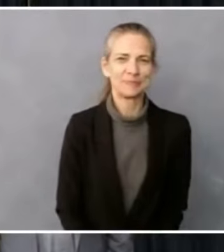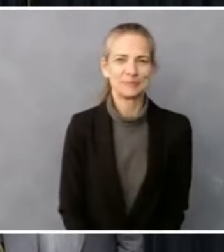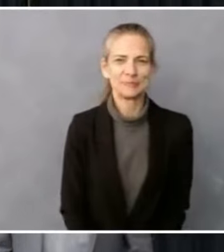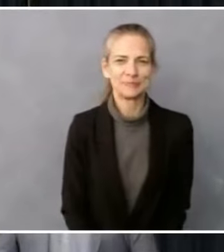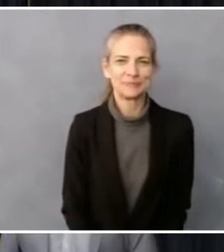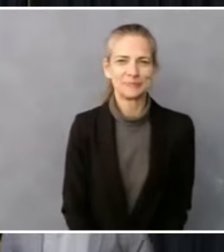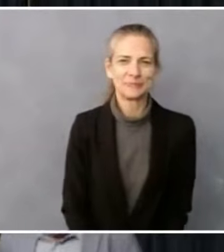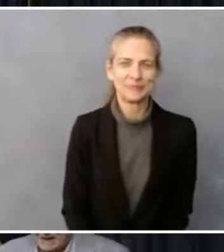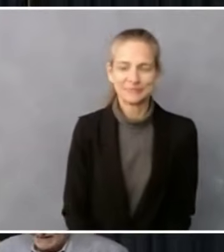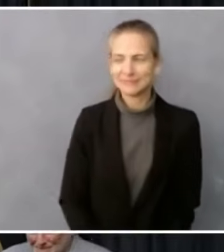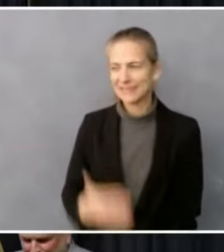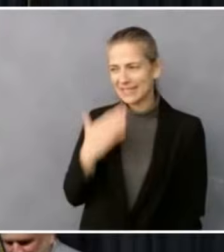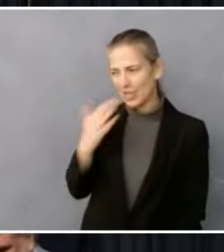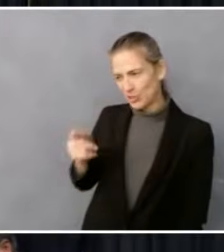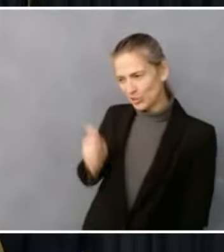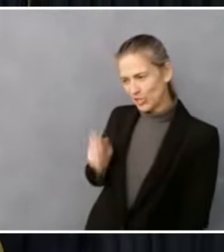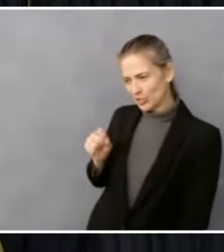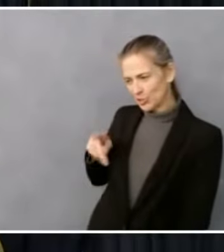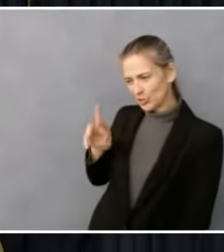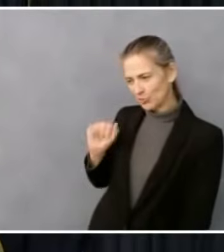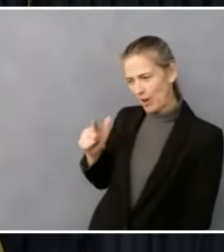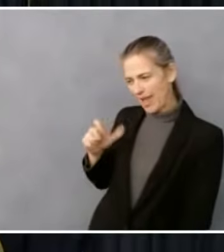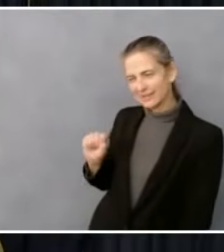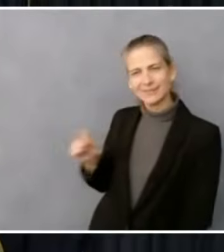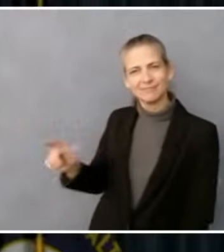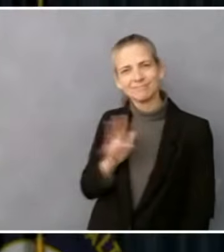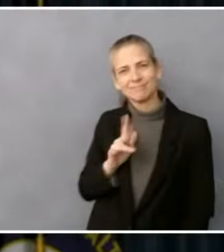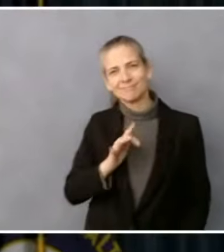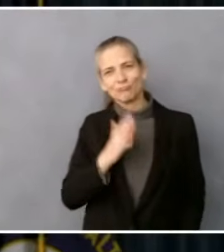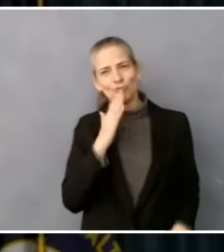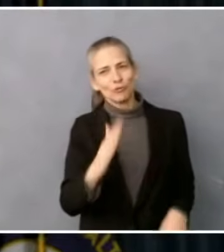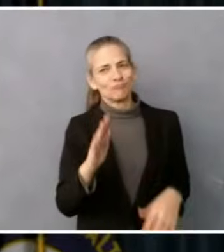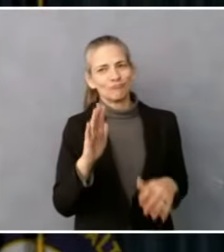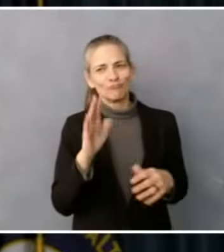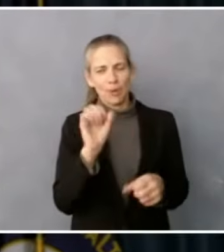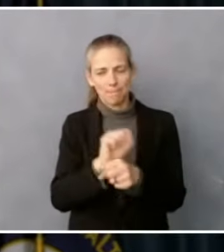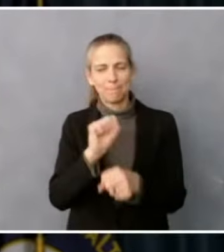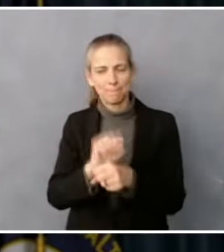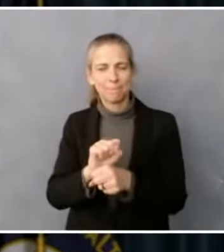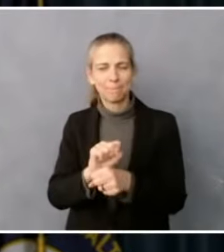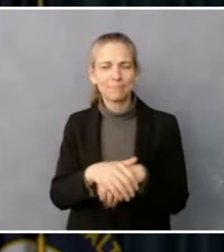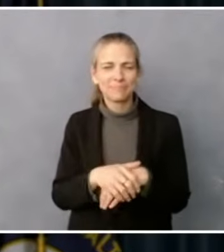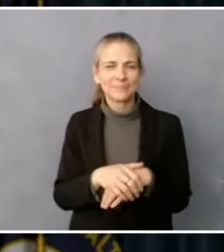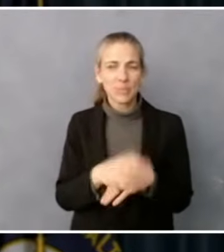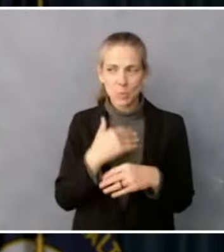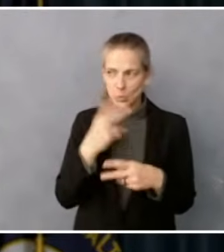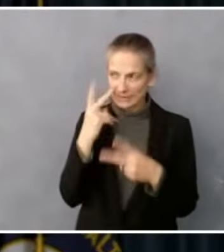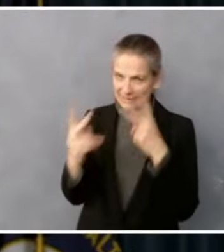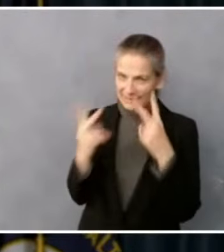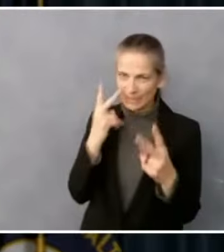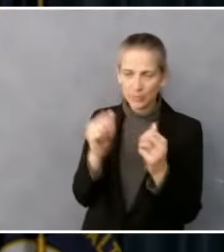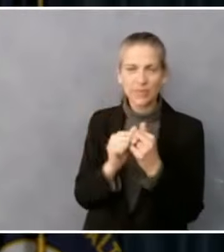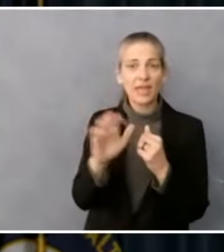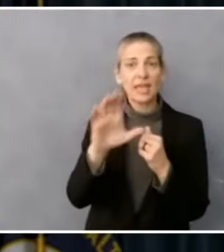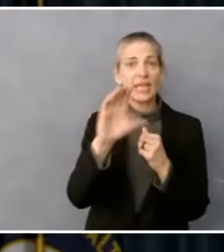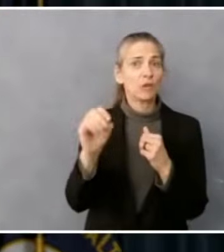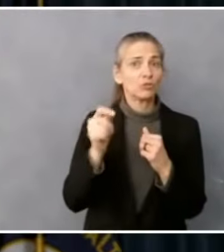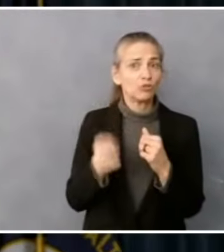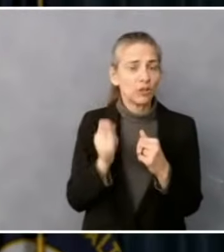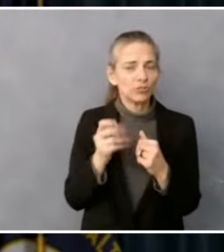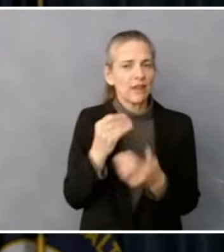Thank you to Judge Spraggs, who's doing a great job. I think what we're seeing amongst especially our county judges and our fiscal